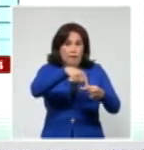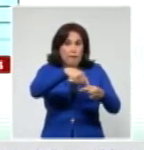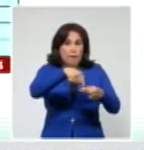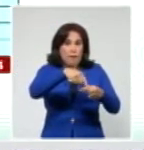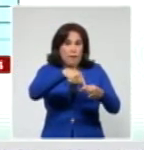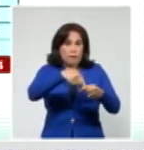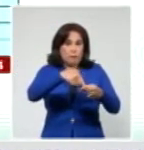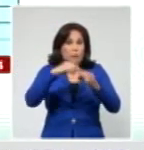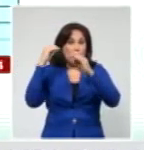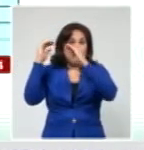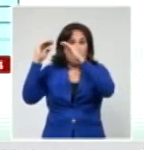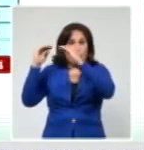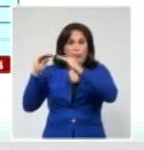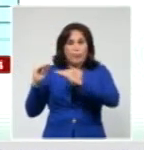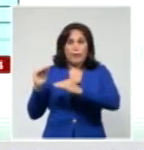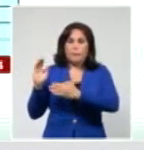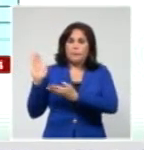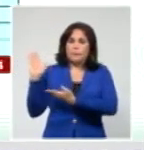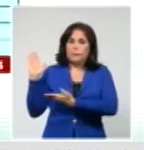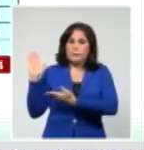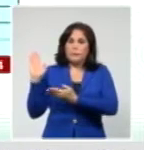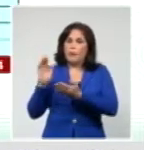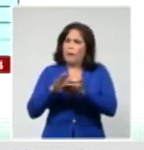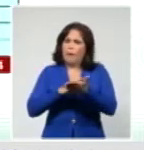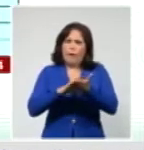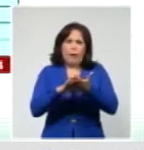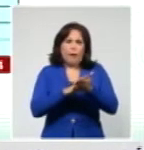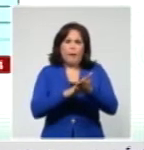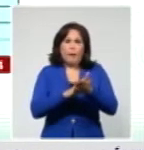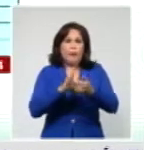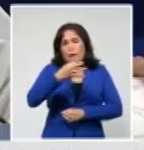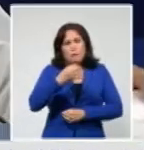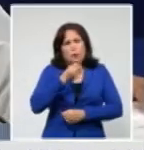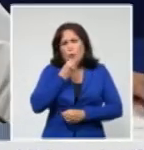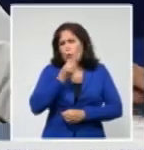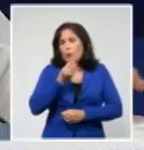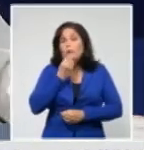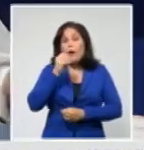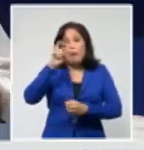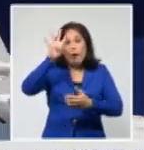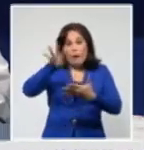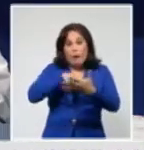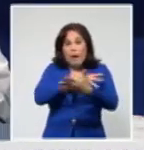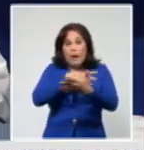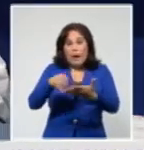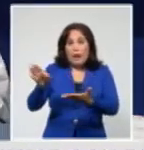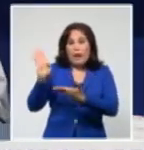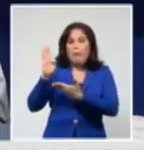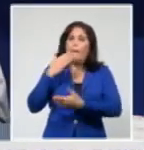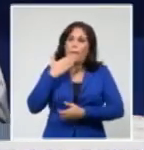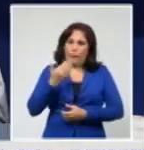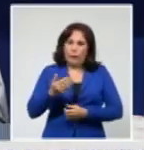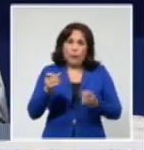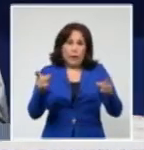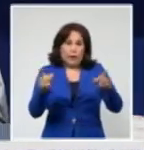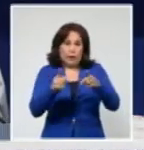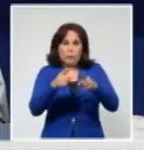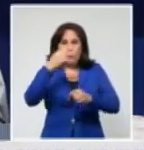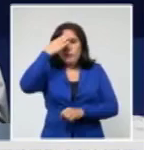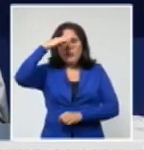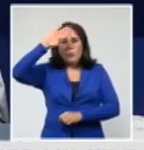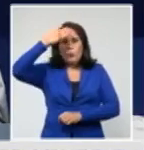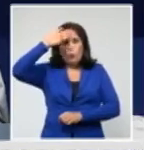100,000 inhabitants over the last 15 days. To summarize, of the